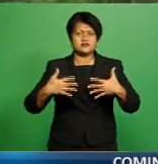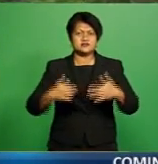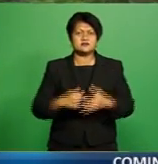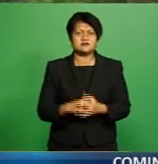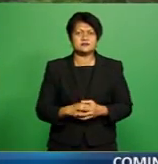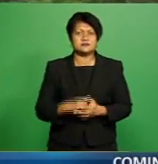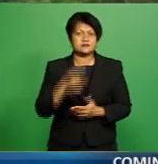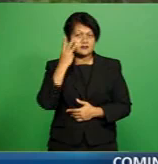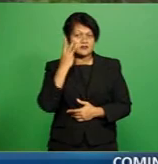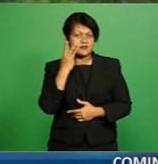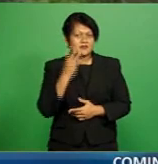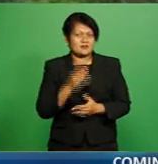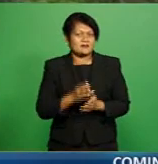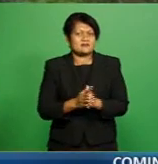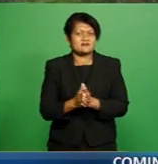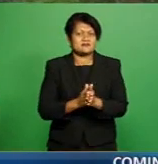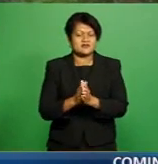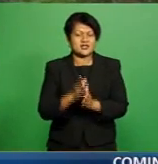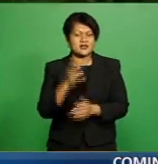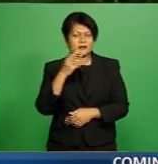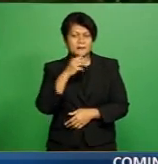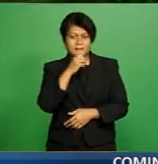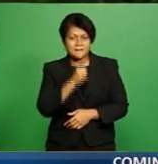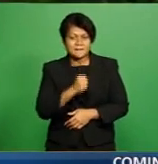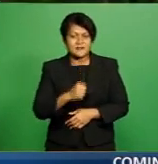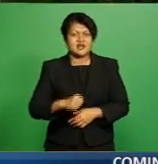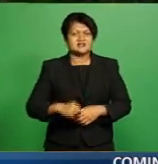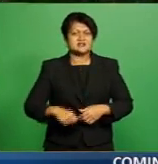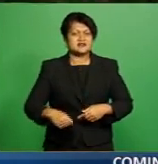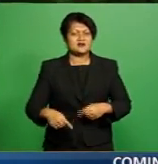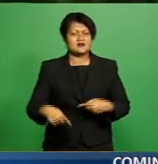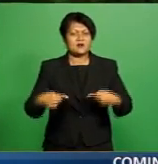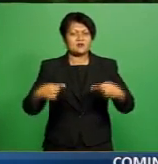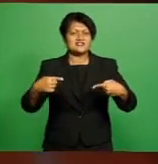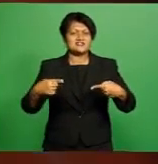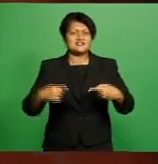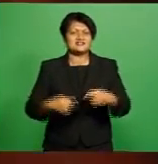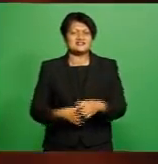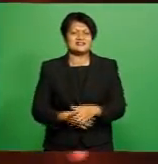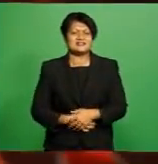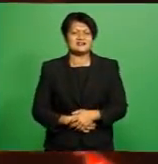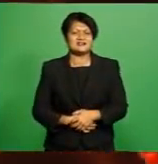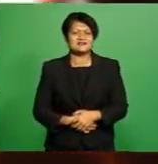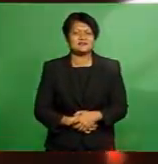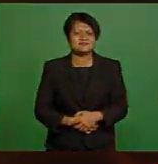And women impress in men's competition. This and more after the break.